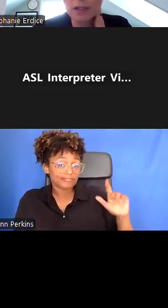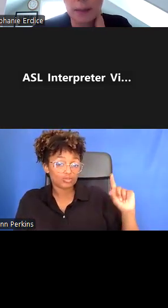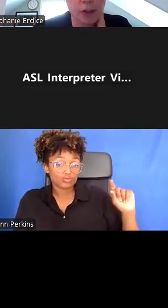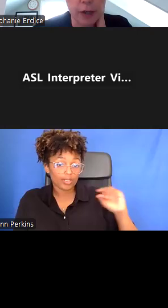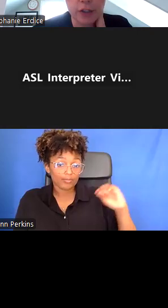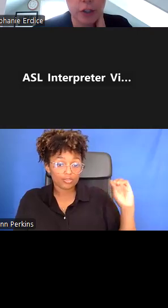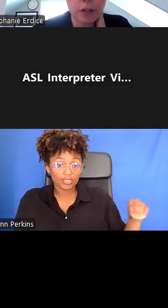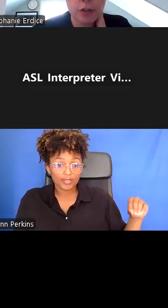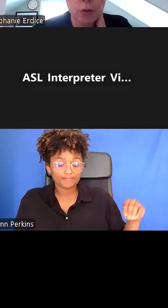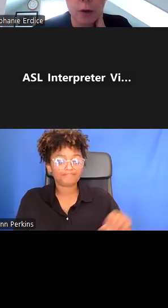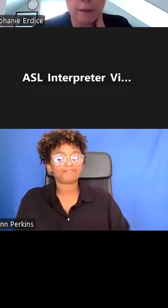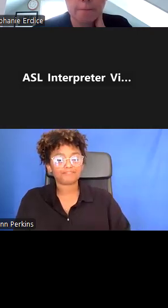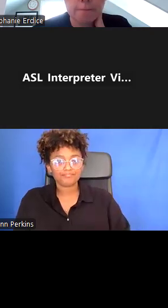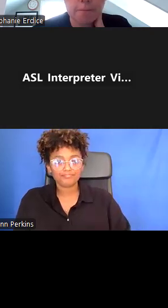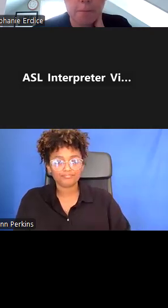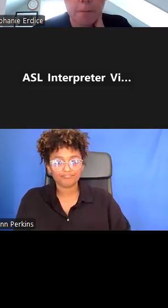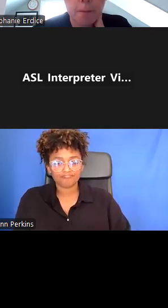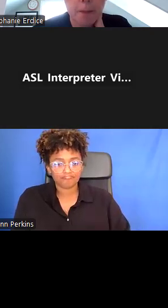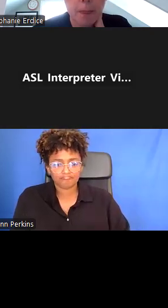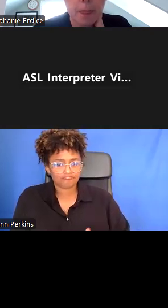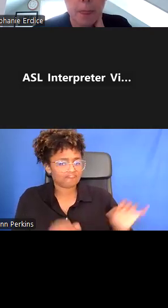However, you would tip a stranger, sure.